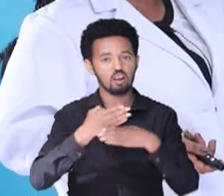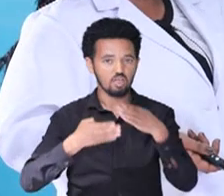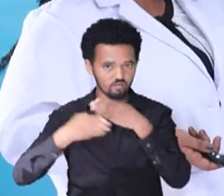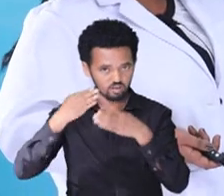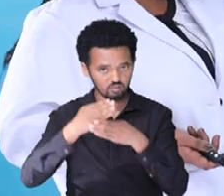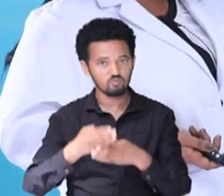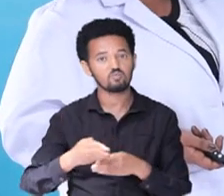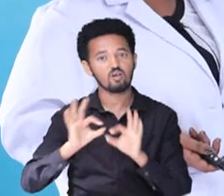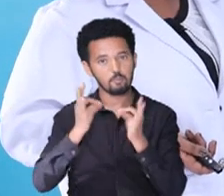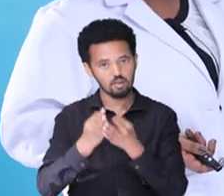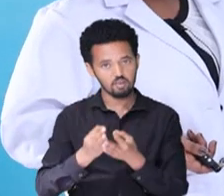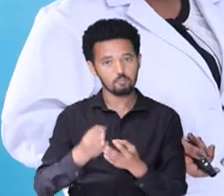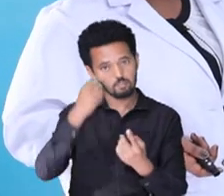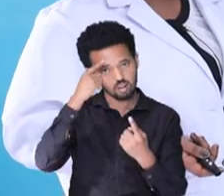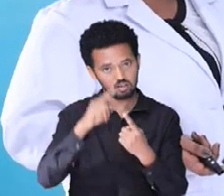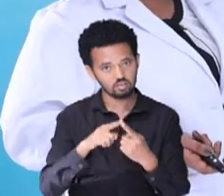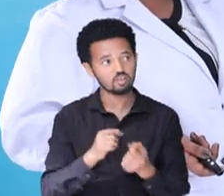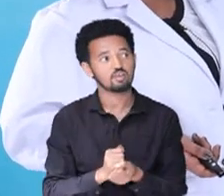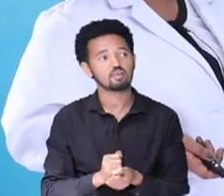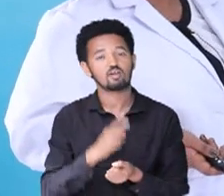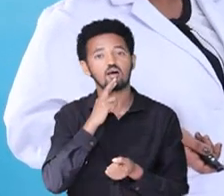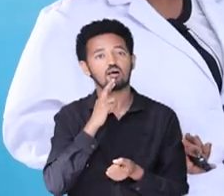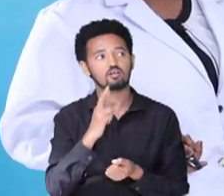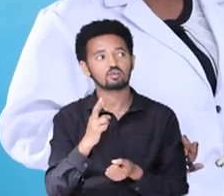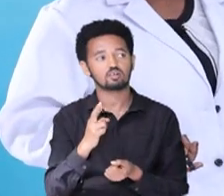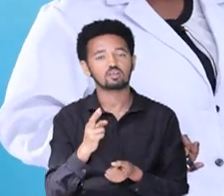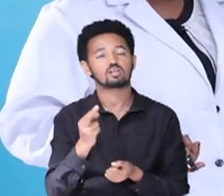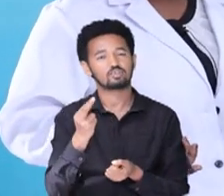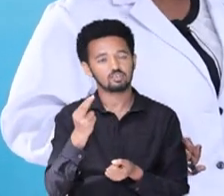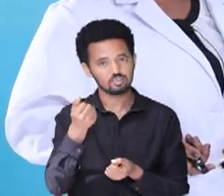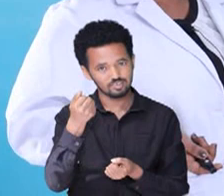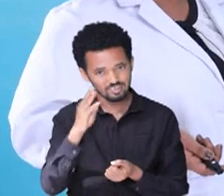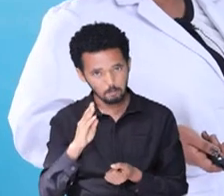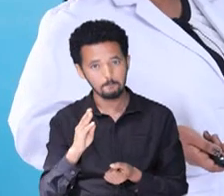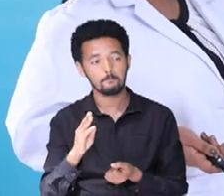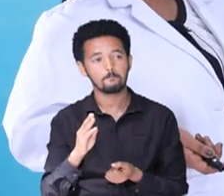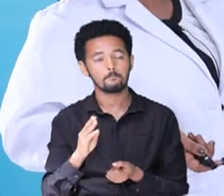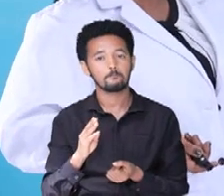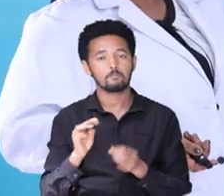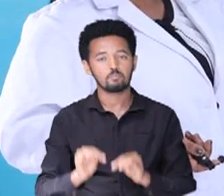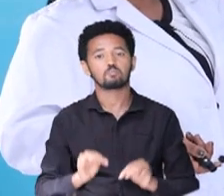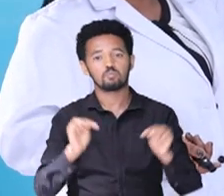planning, reduction of poverty are some measure of reducing